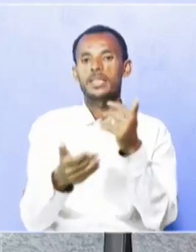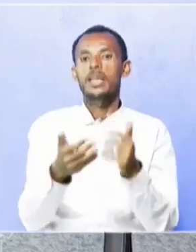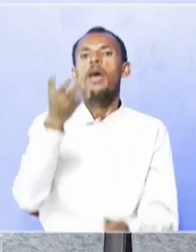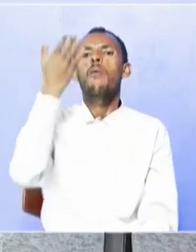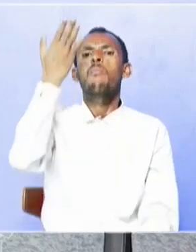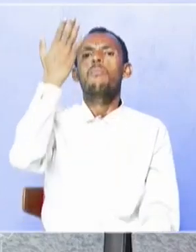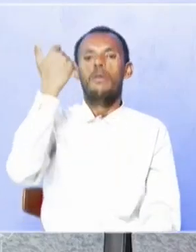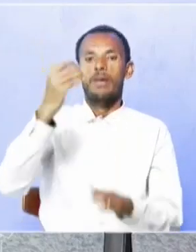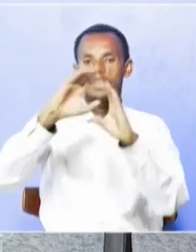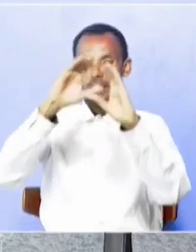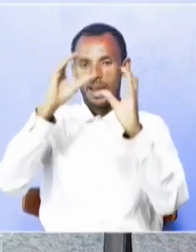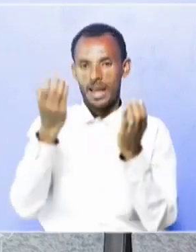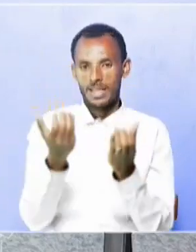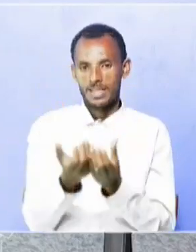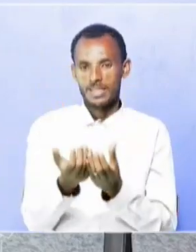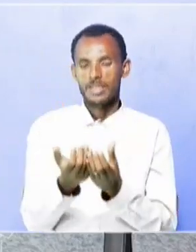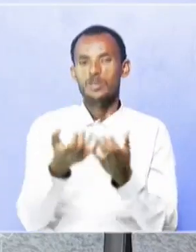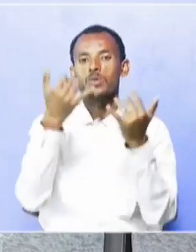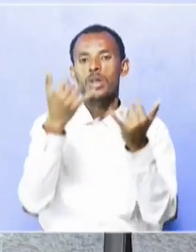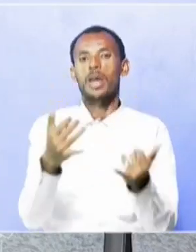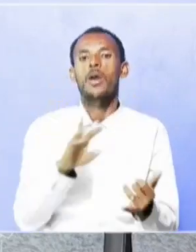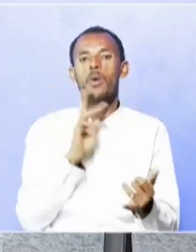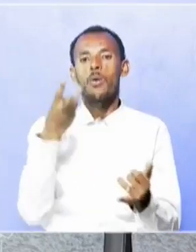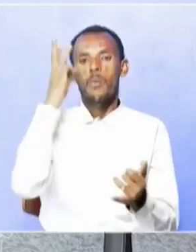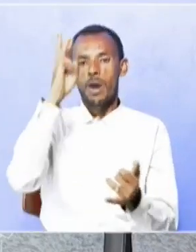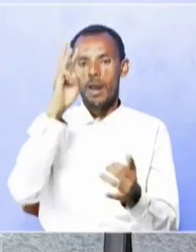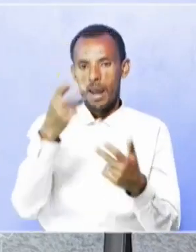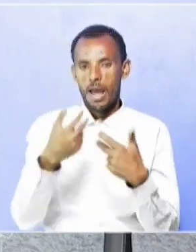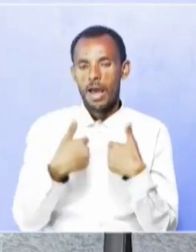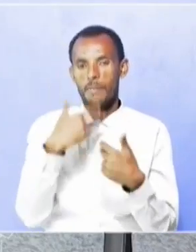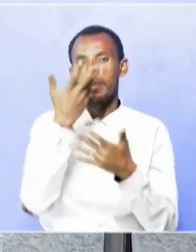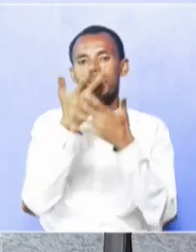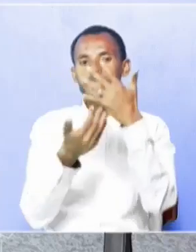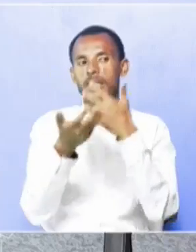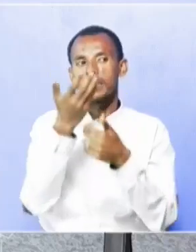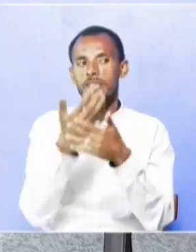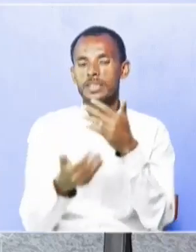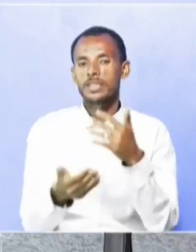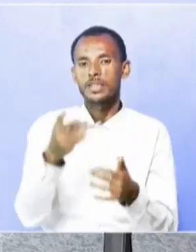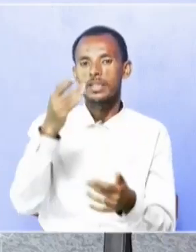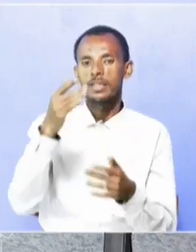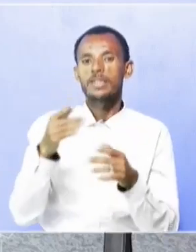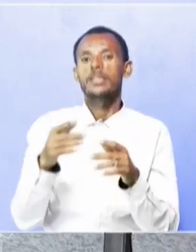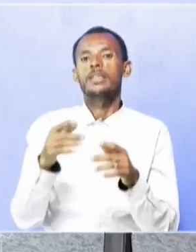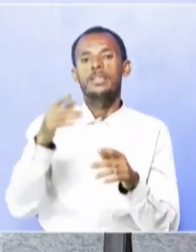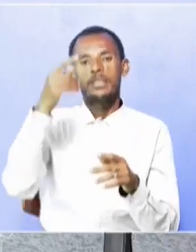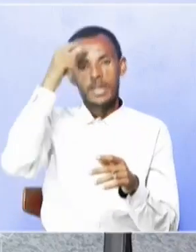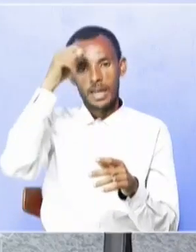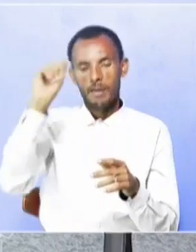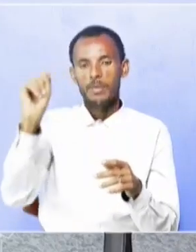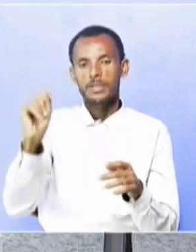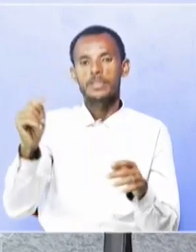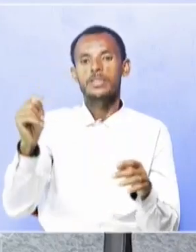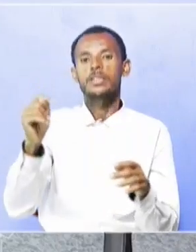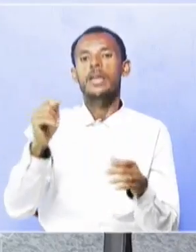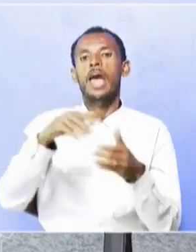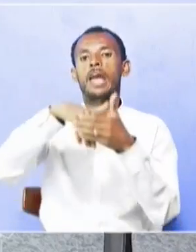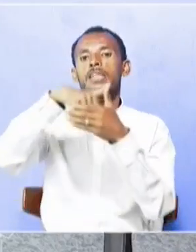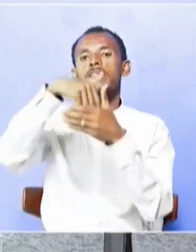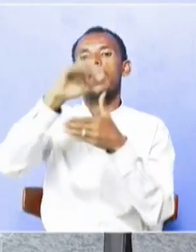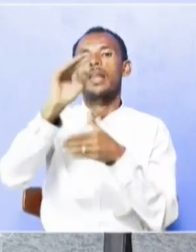lesson. Today, we will have a discussion on theorems on exterior